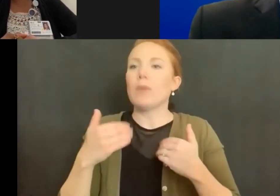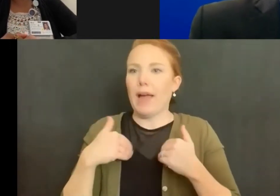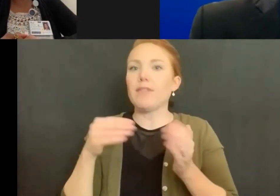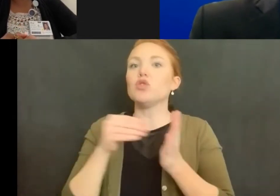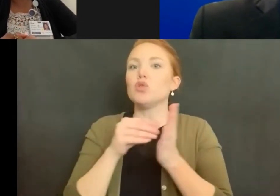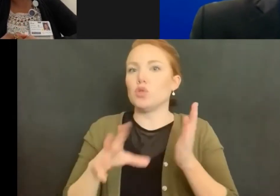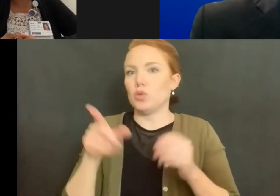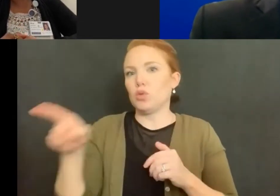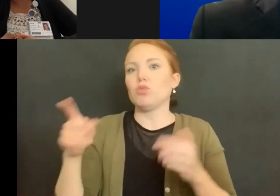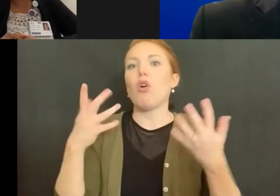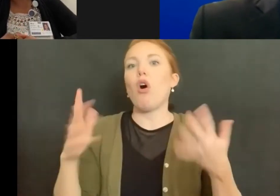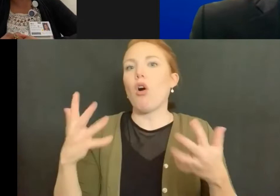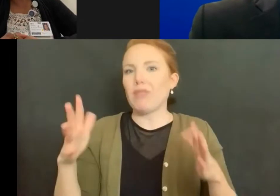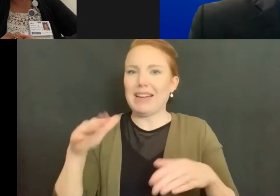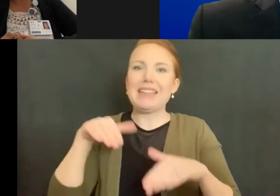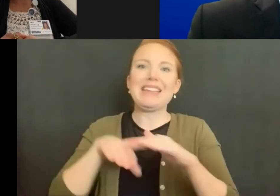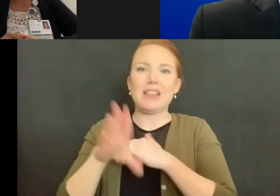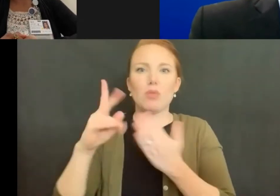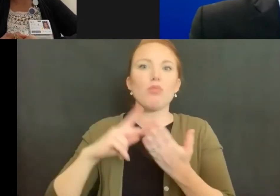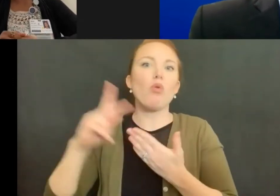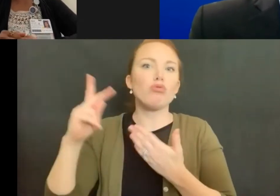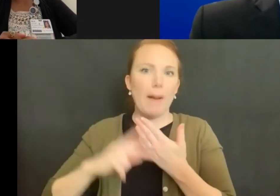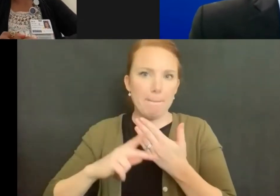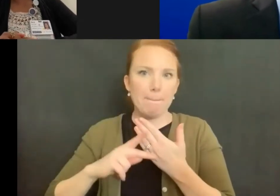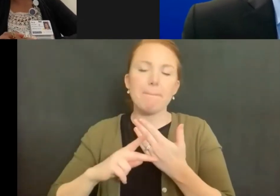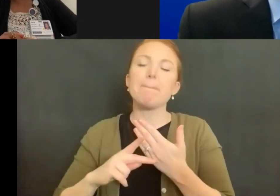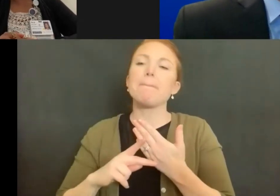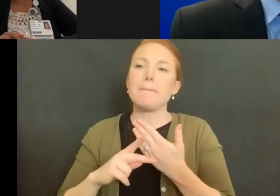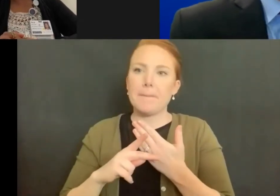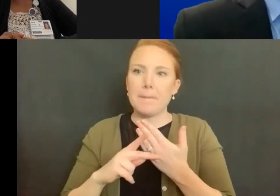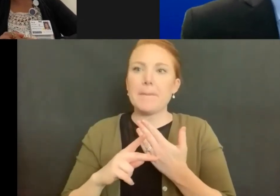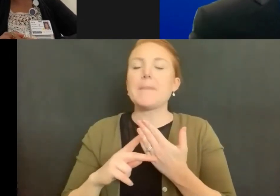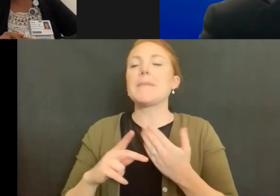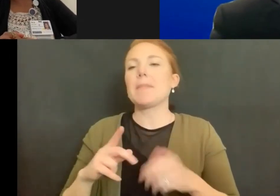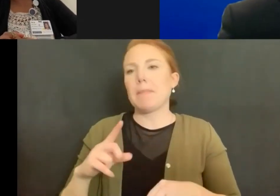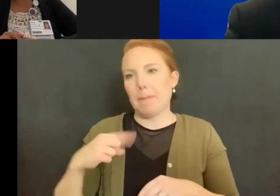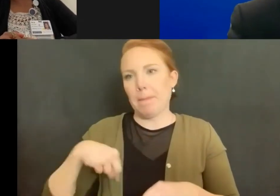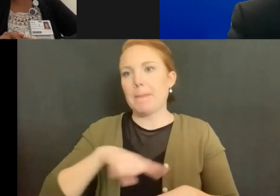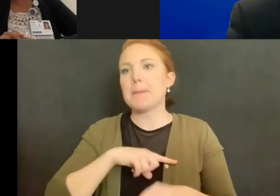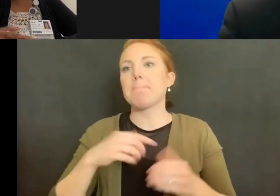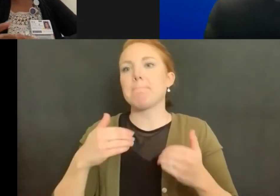are already into the program. So we have surrounding